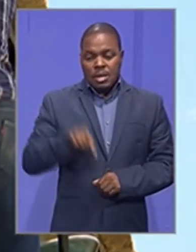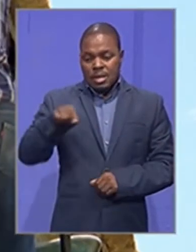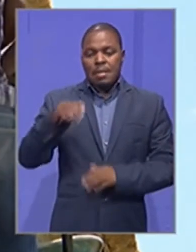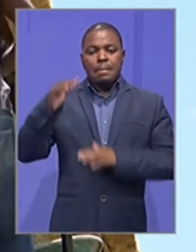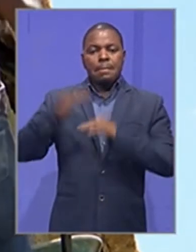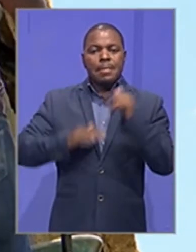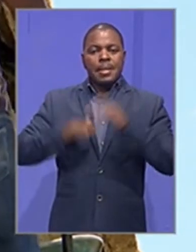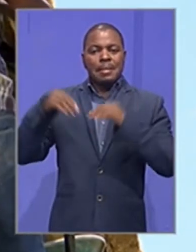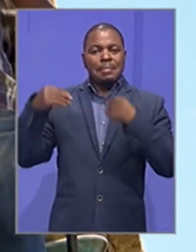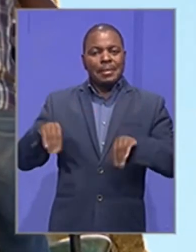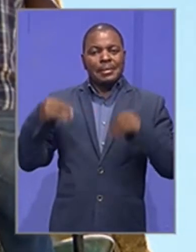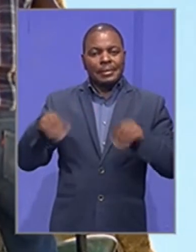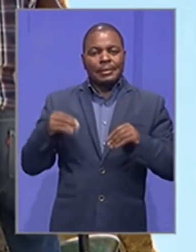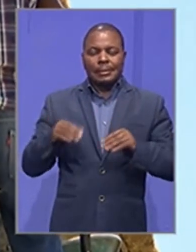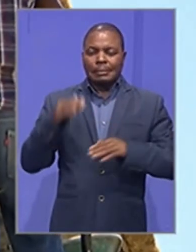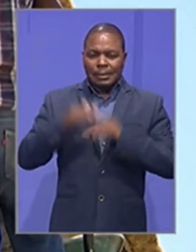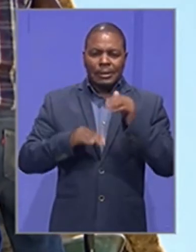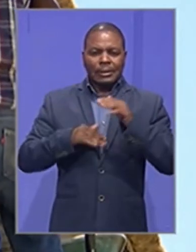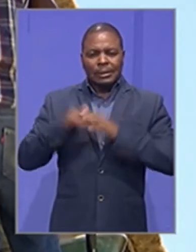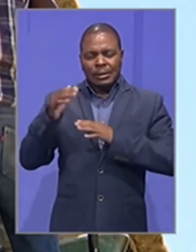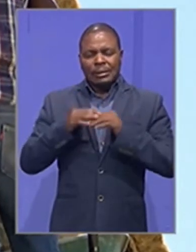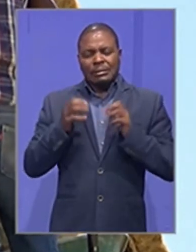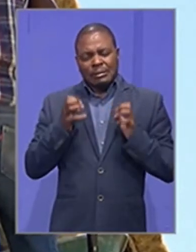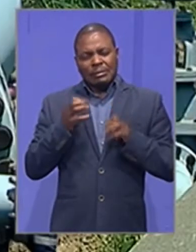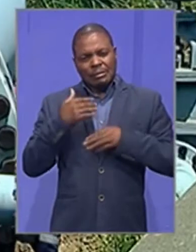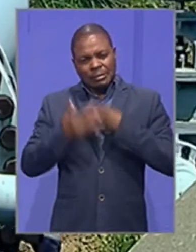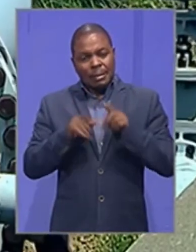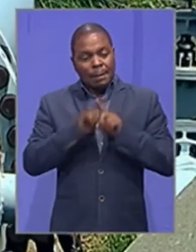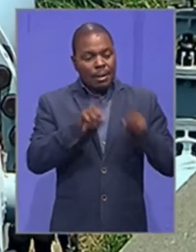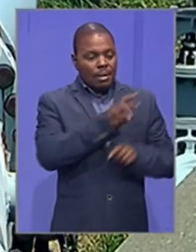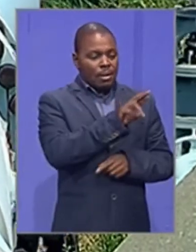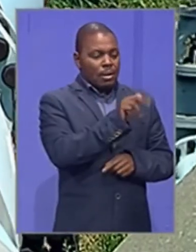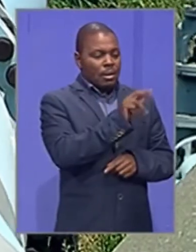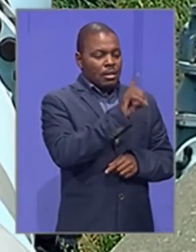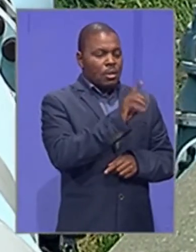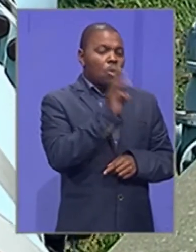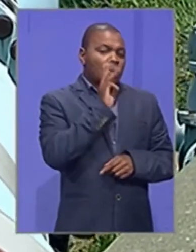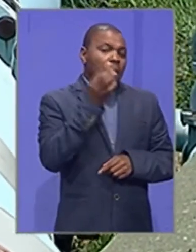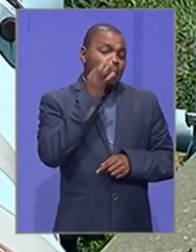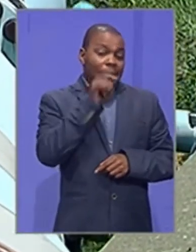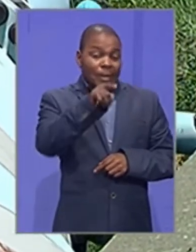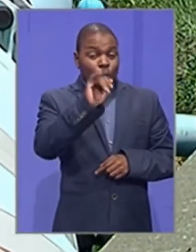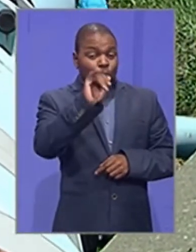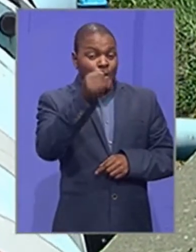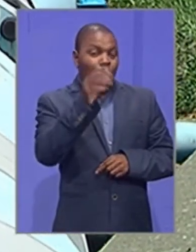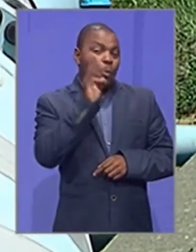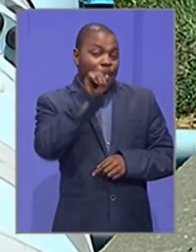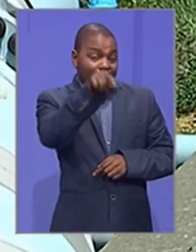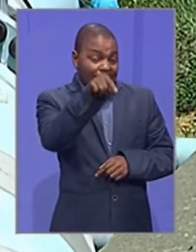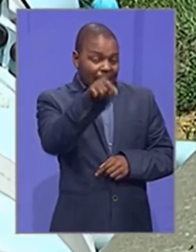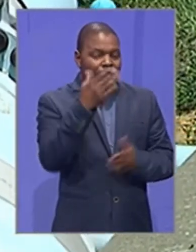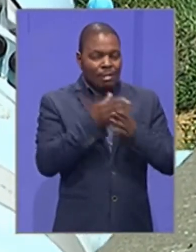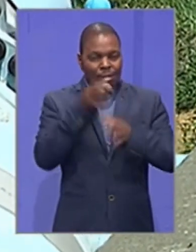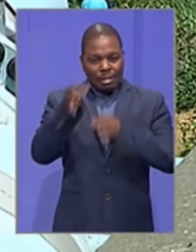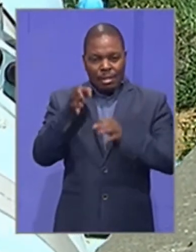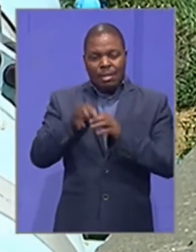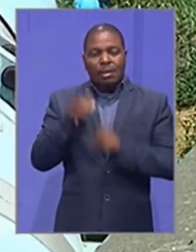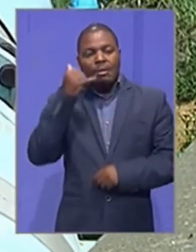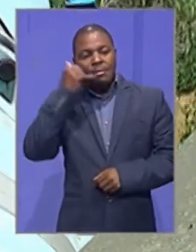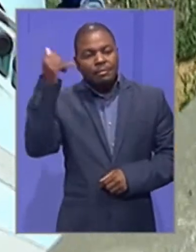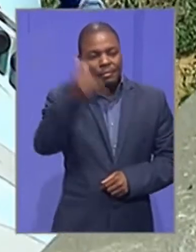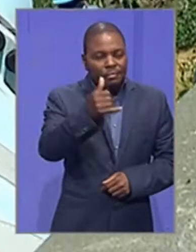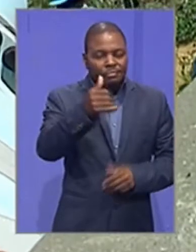go tiro e tswelela ka bothata. Rand Water e rile Johannesburg Water ke yona e ka tlhalosang. Fela mogala wa bona o ne